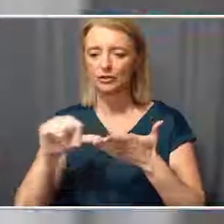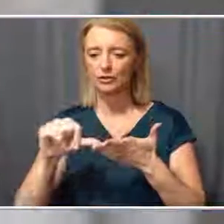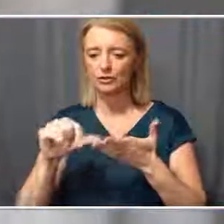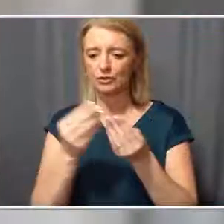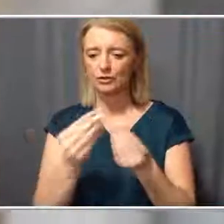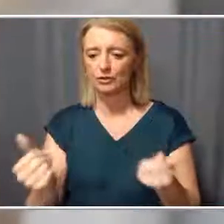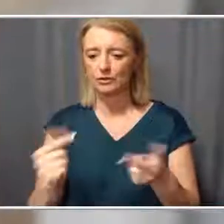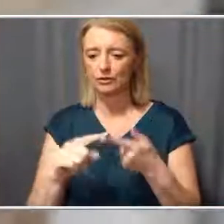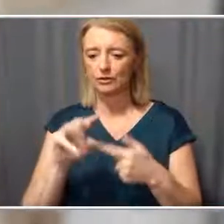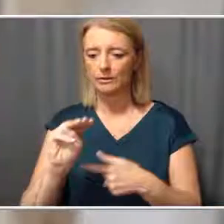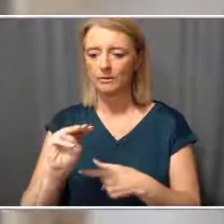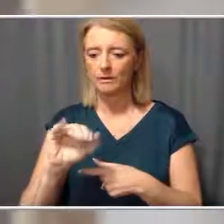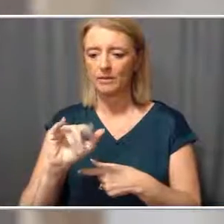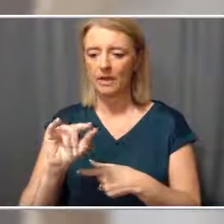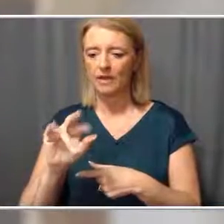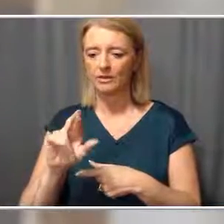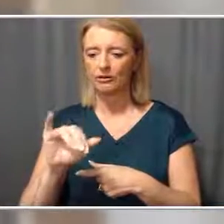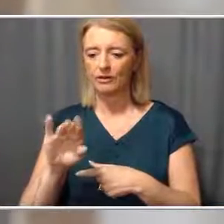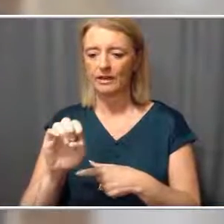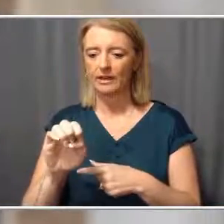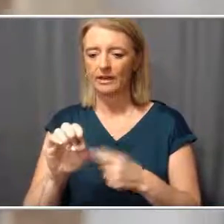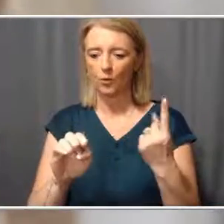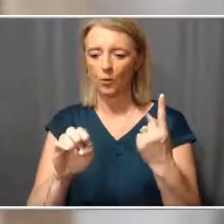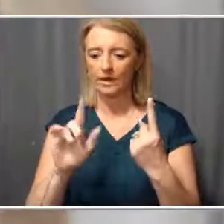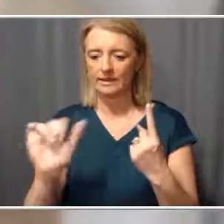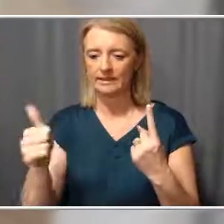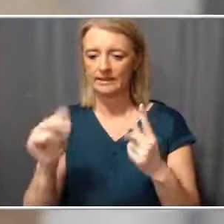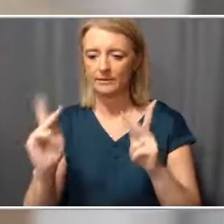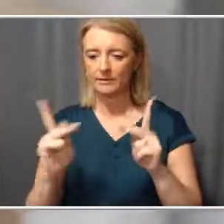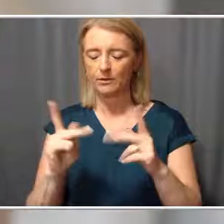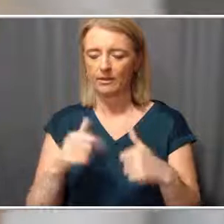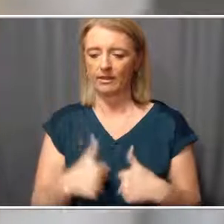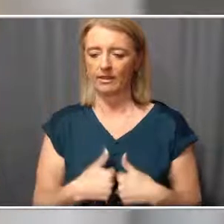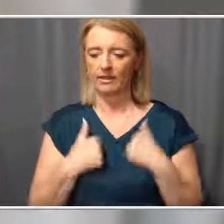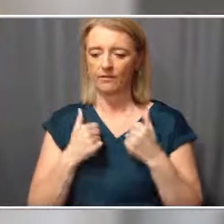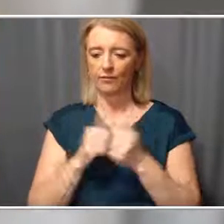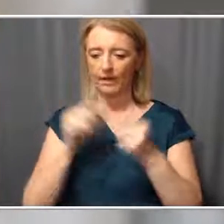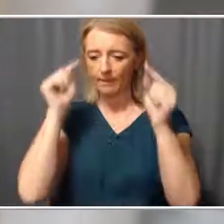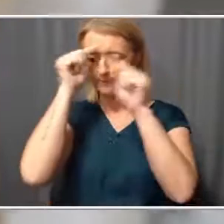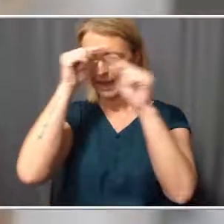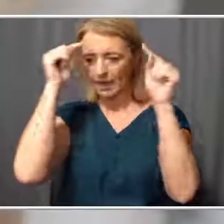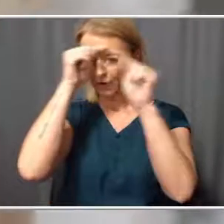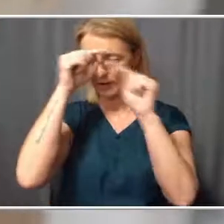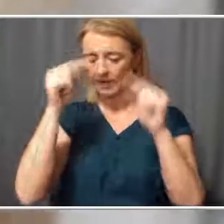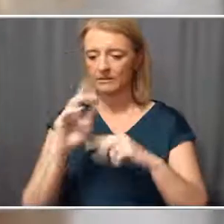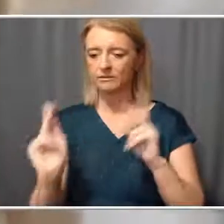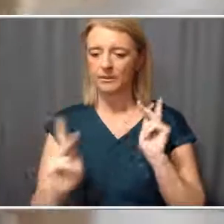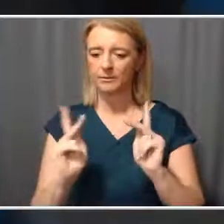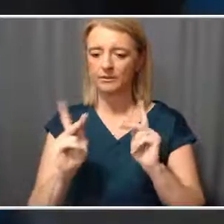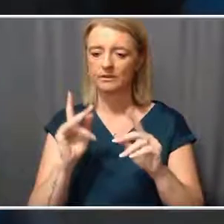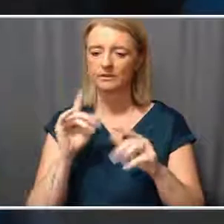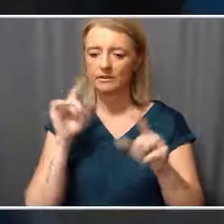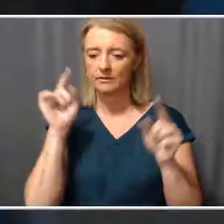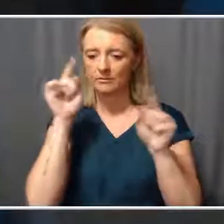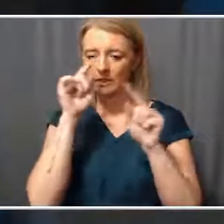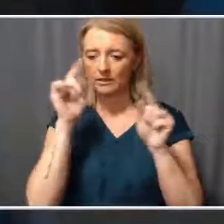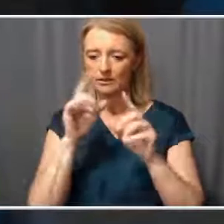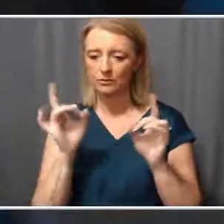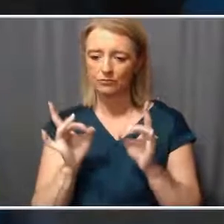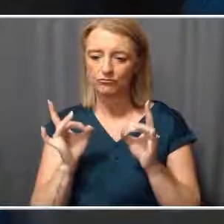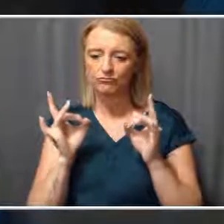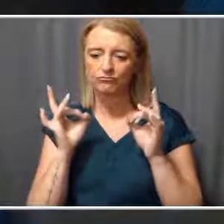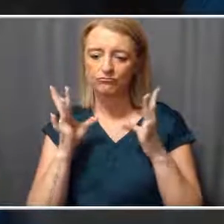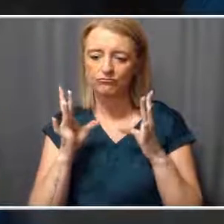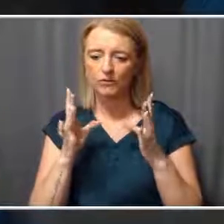doctors to try and reduce the number of migraines that I have every month. I've had headaches my entire life, but they've been worse ever since I went through